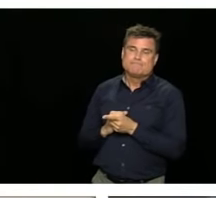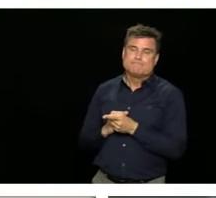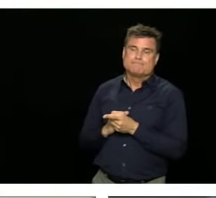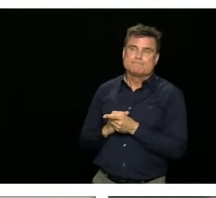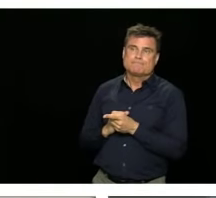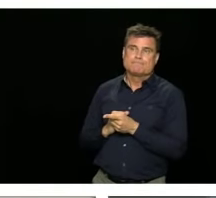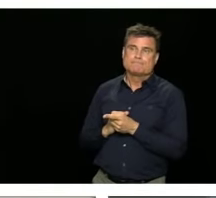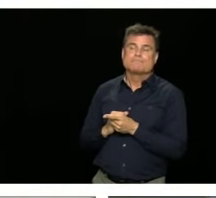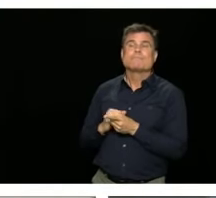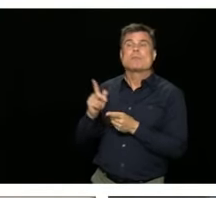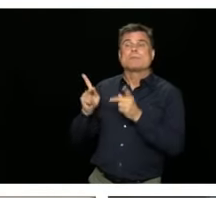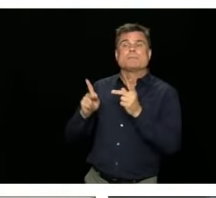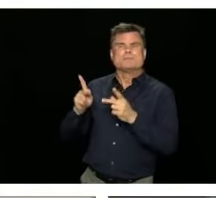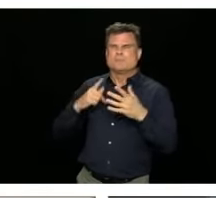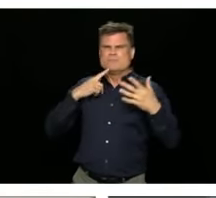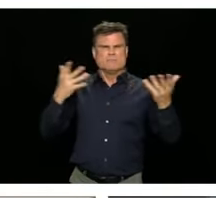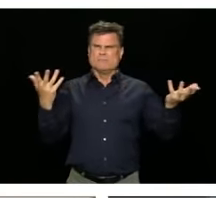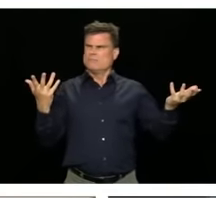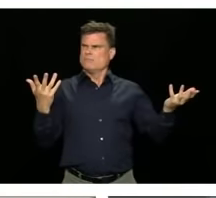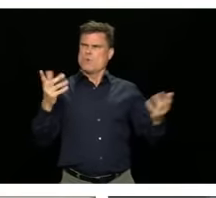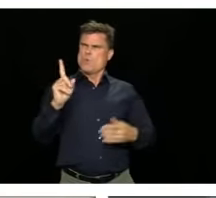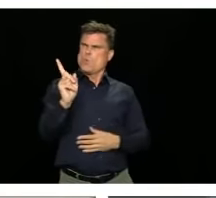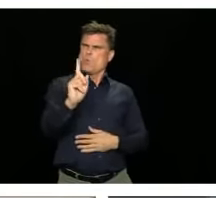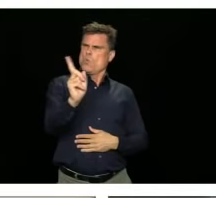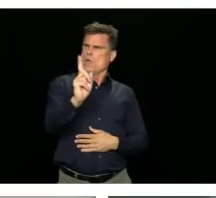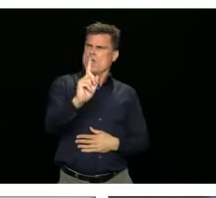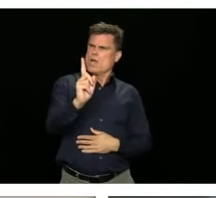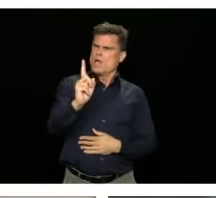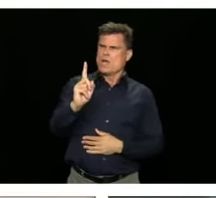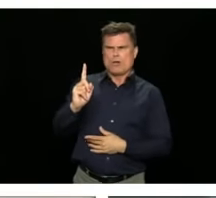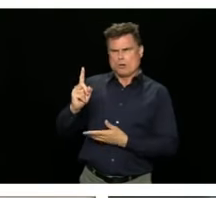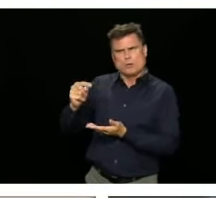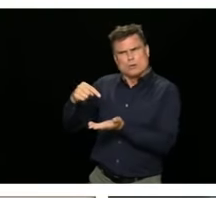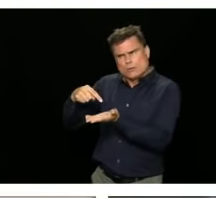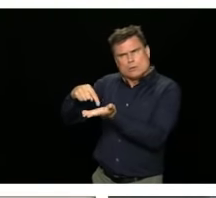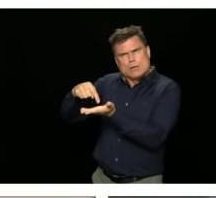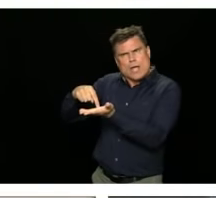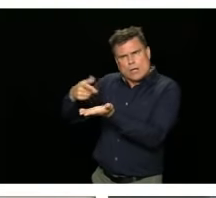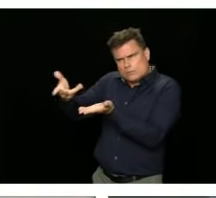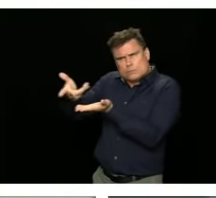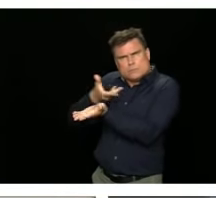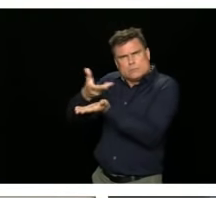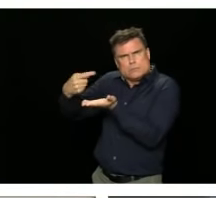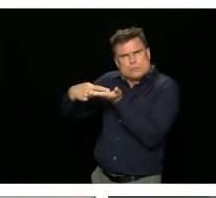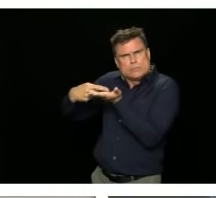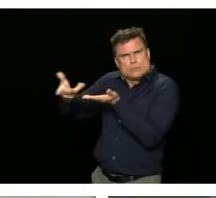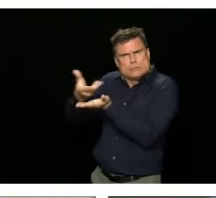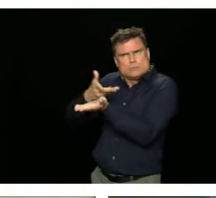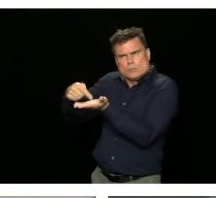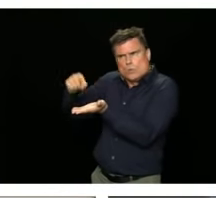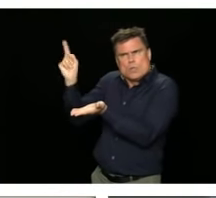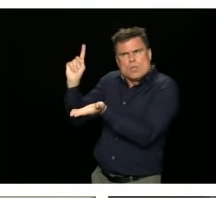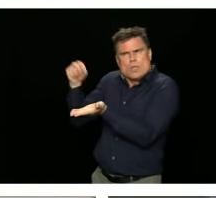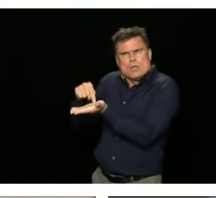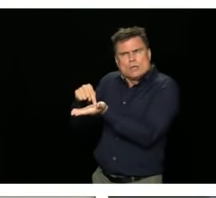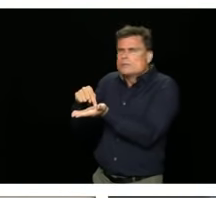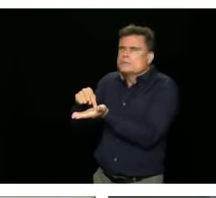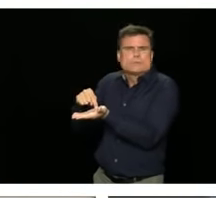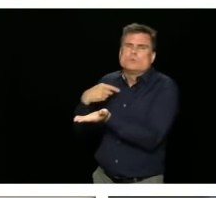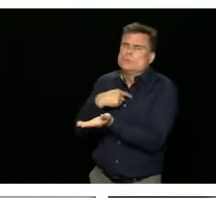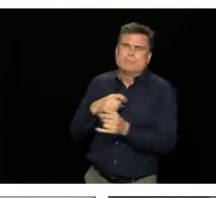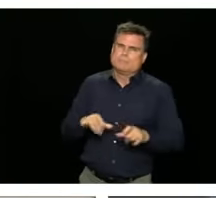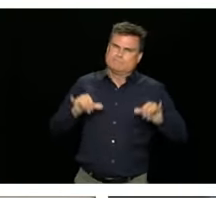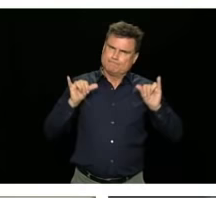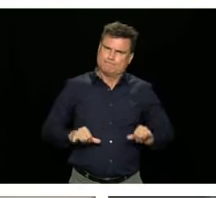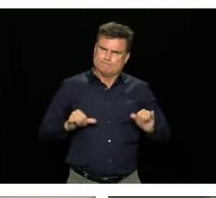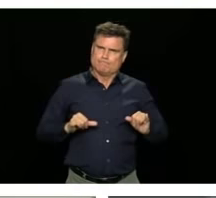been created, co-developed with First Nations and Indigenous communities to help us move forward. And the